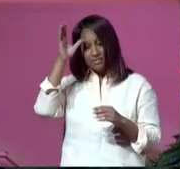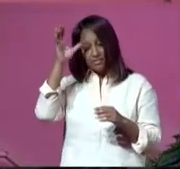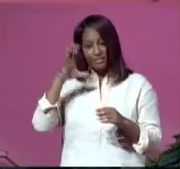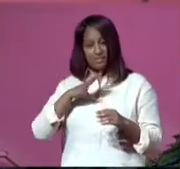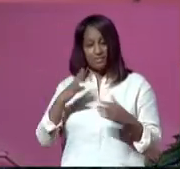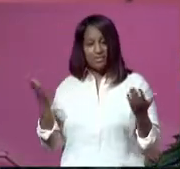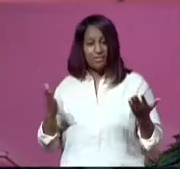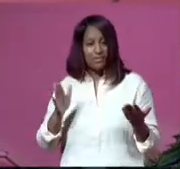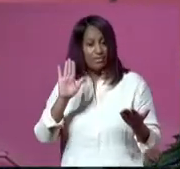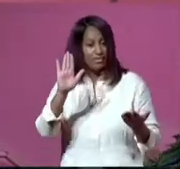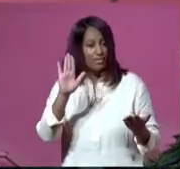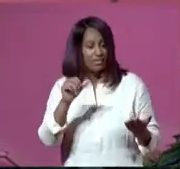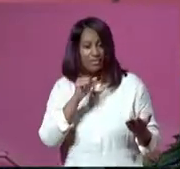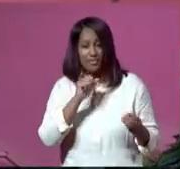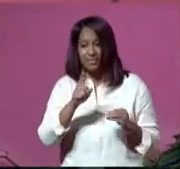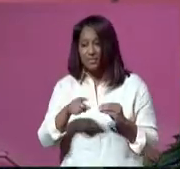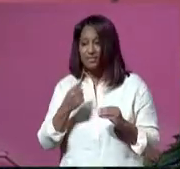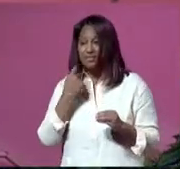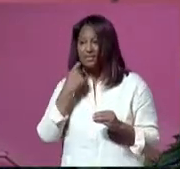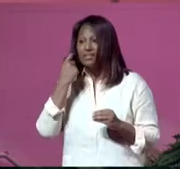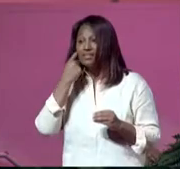This ain't got nothing to do with sex.